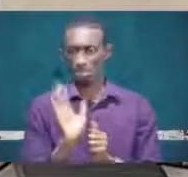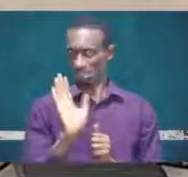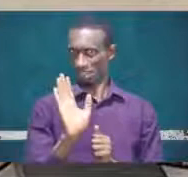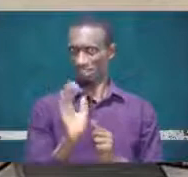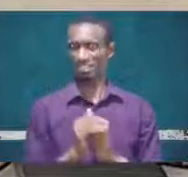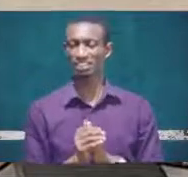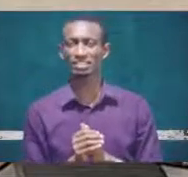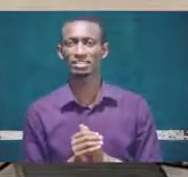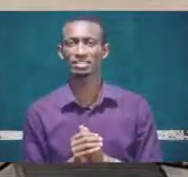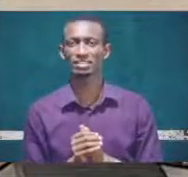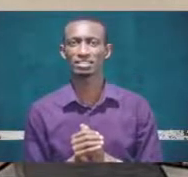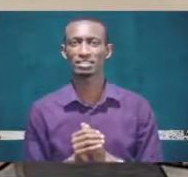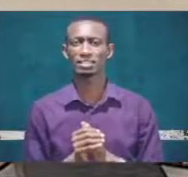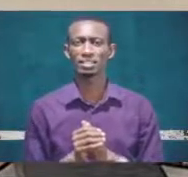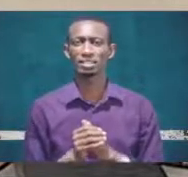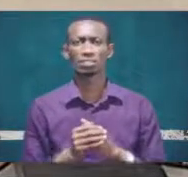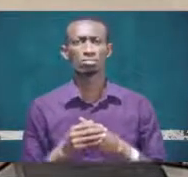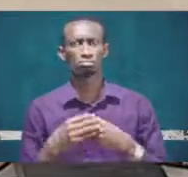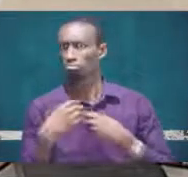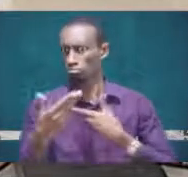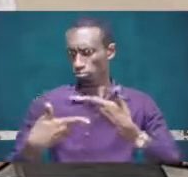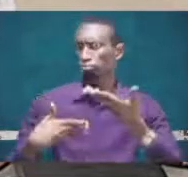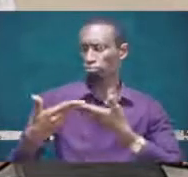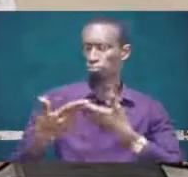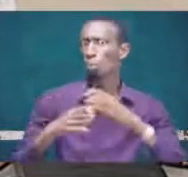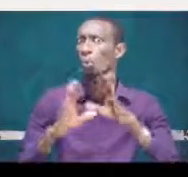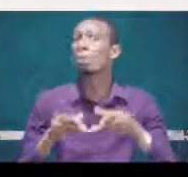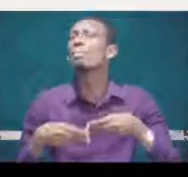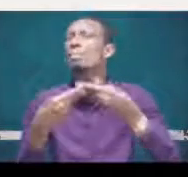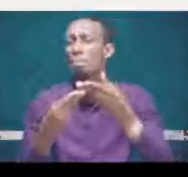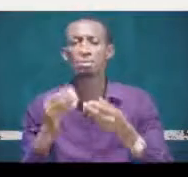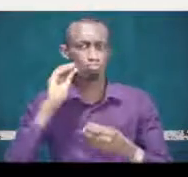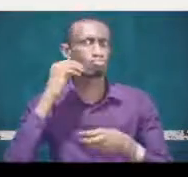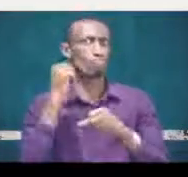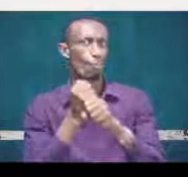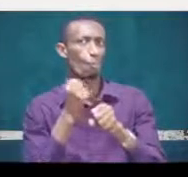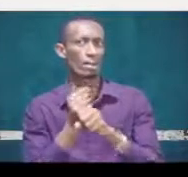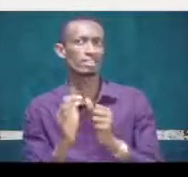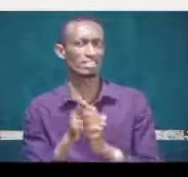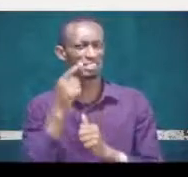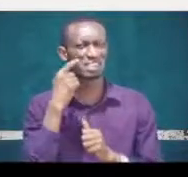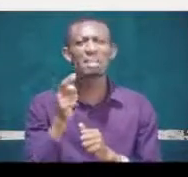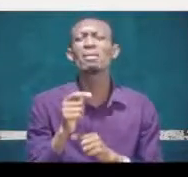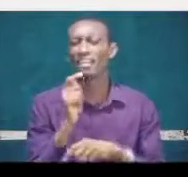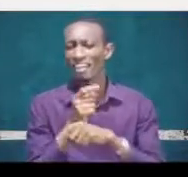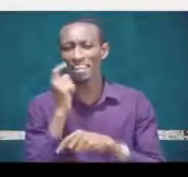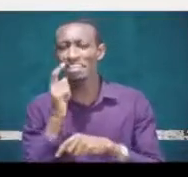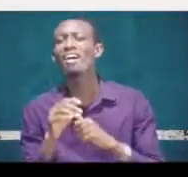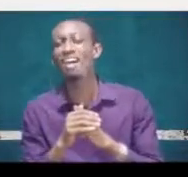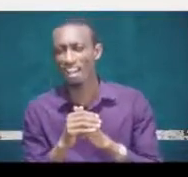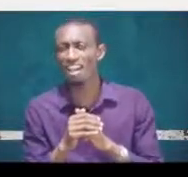us discuss or share the homework to test your level of